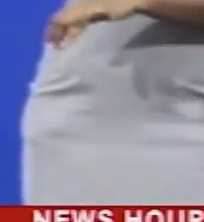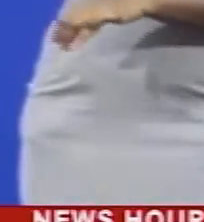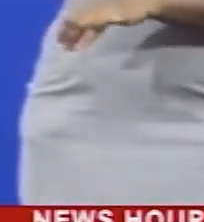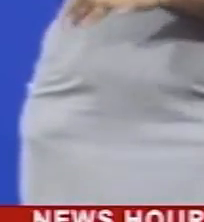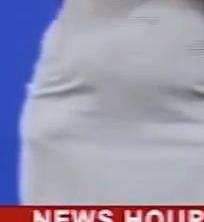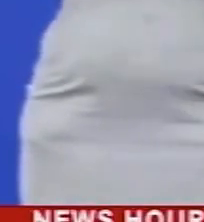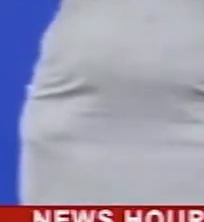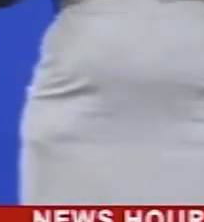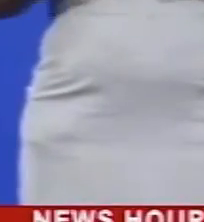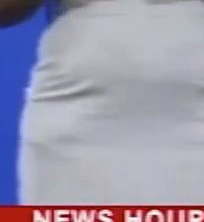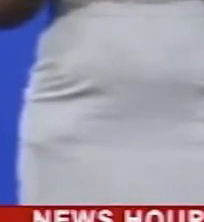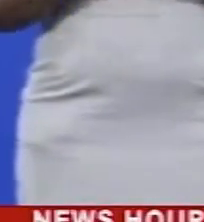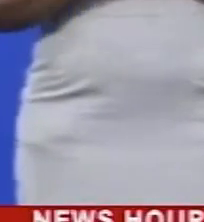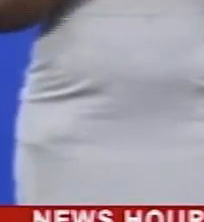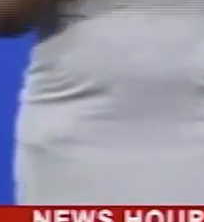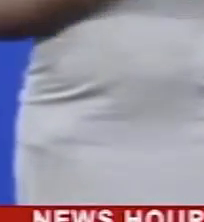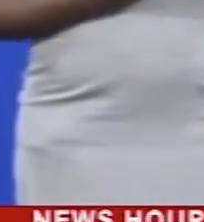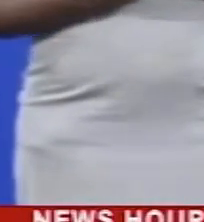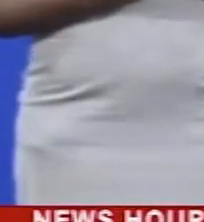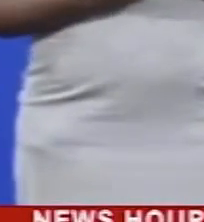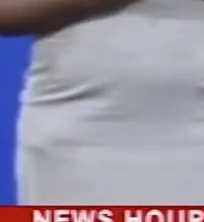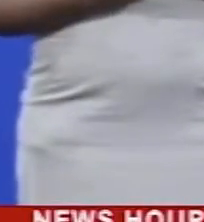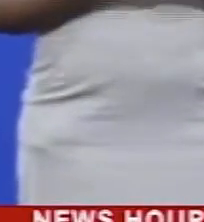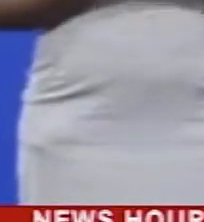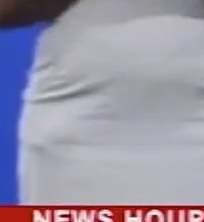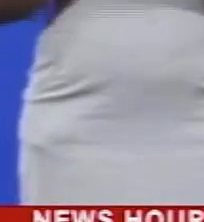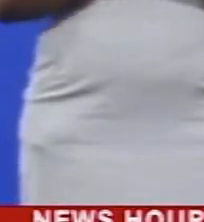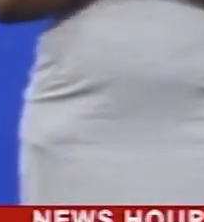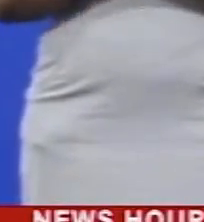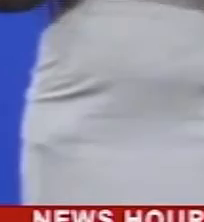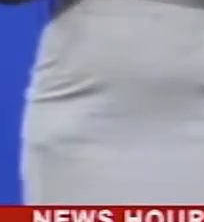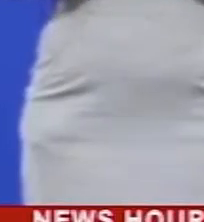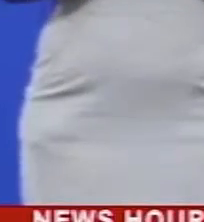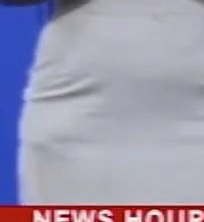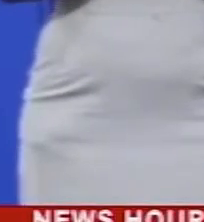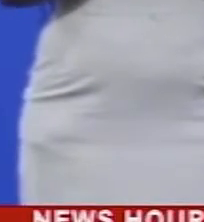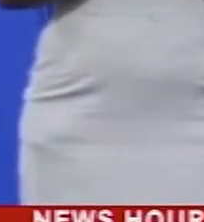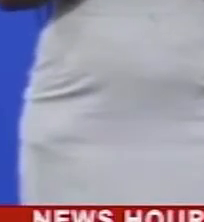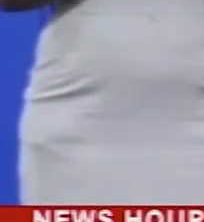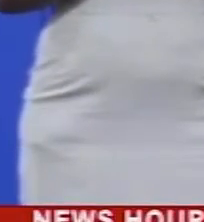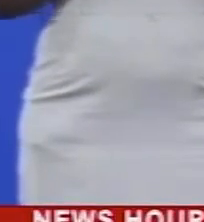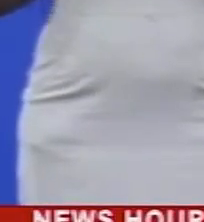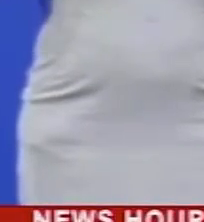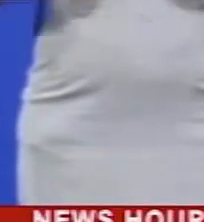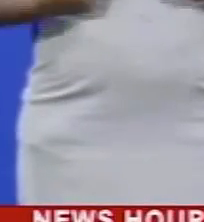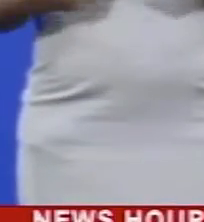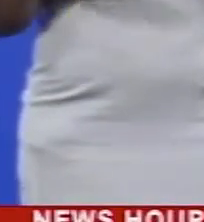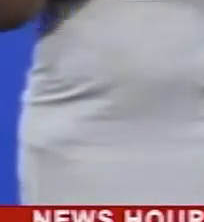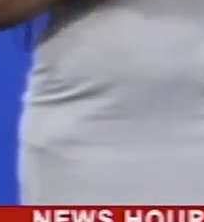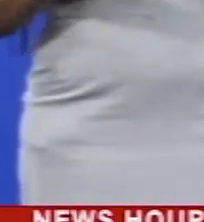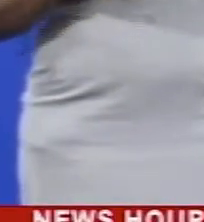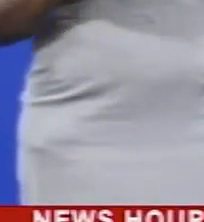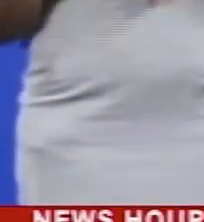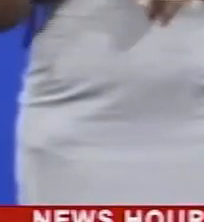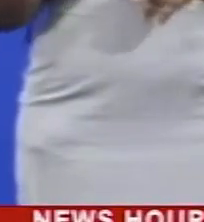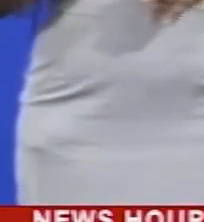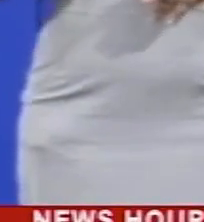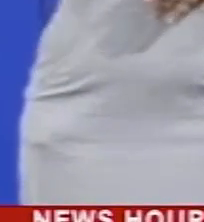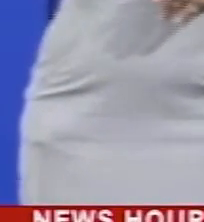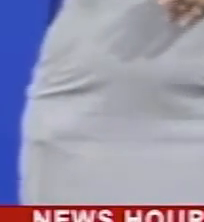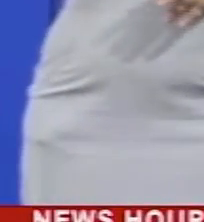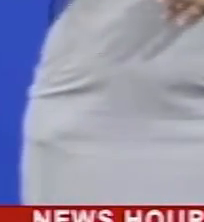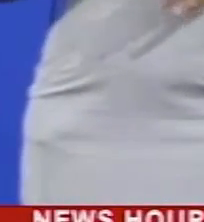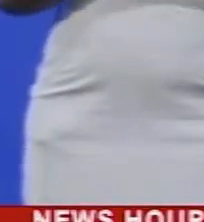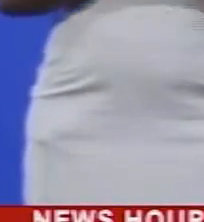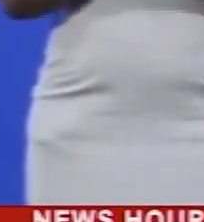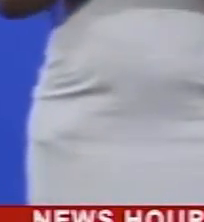programs and therefore be excluded from the unification of pensions under this act. And that is why the minister is